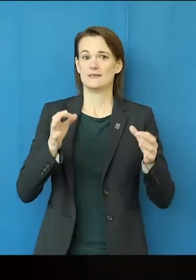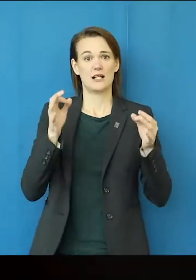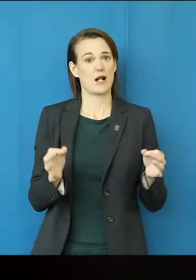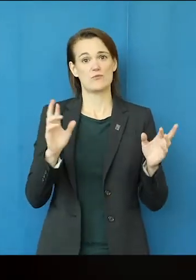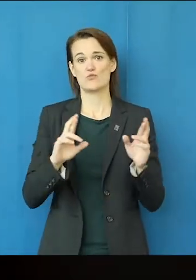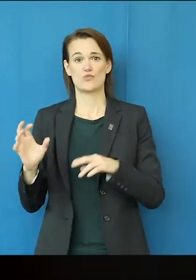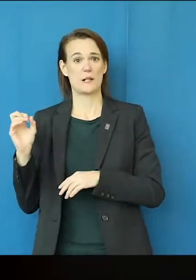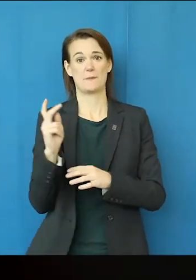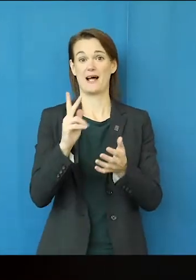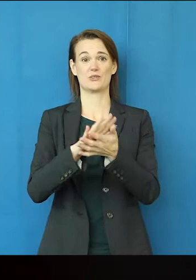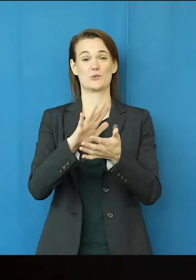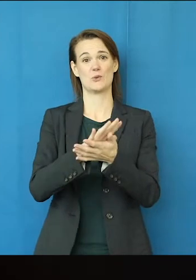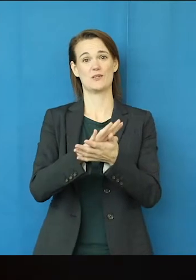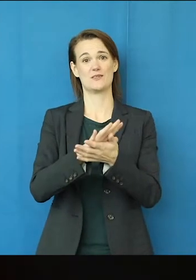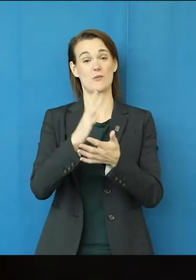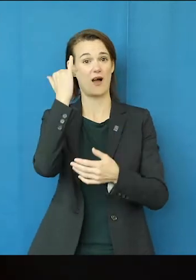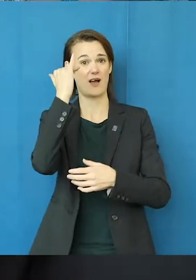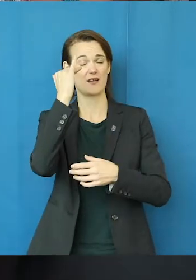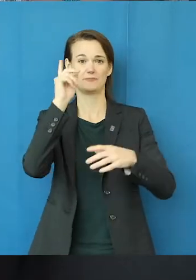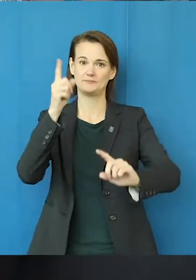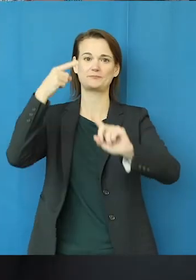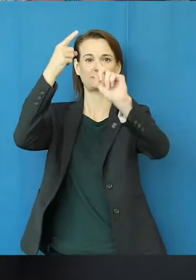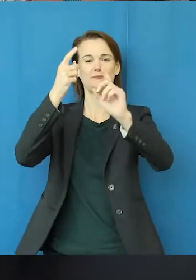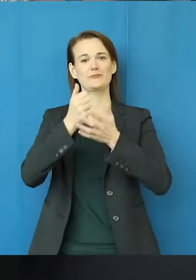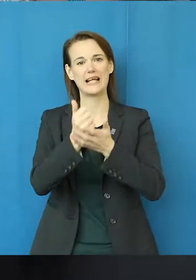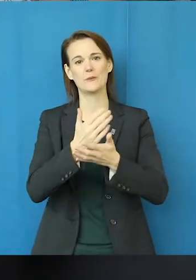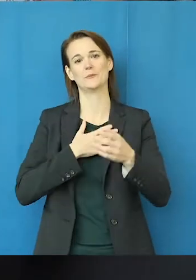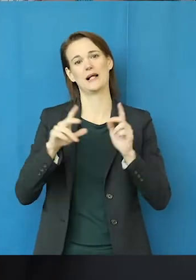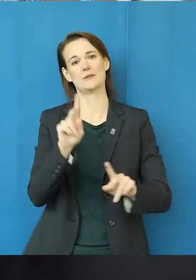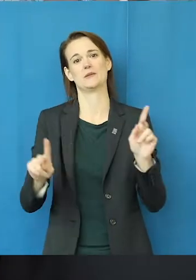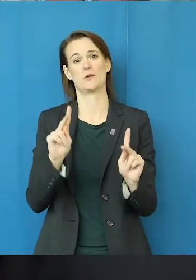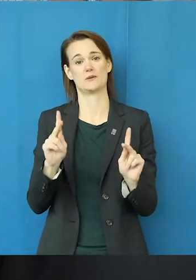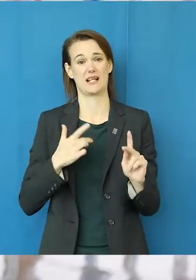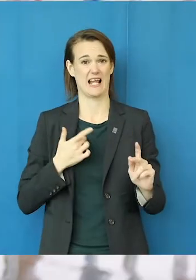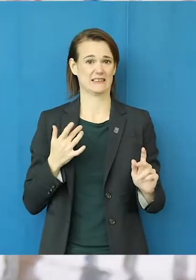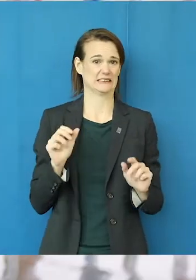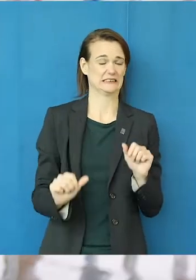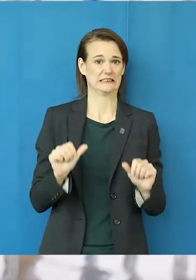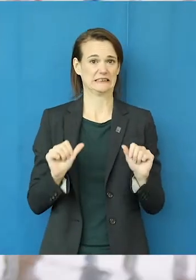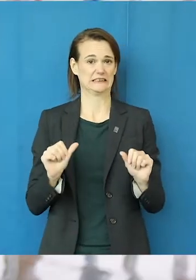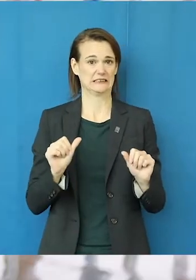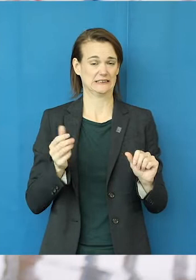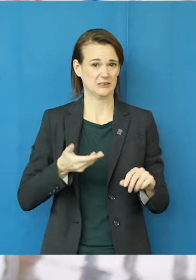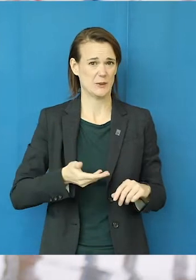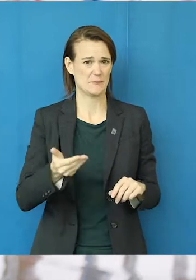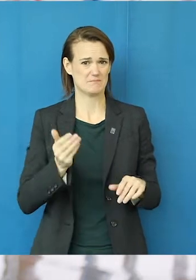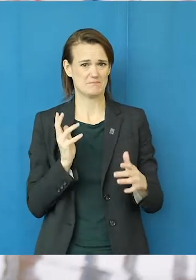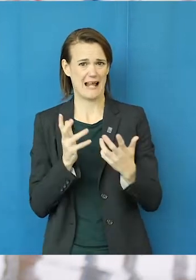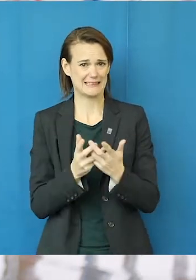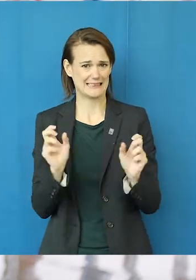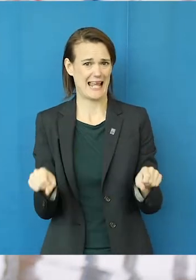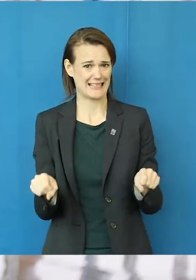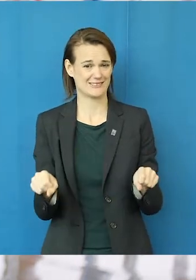move towards my vision of helping my people, I was unsure of how I would be received. My fears were the same as they had always